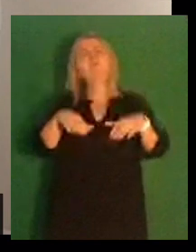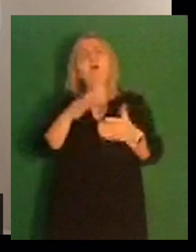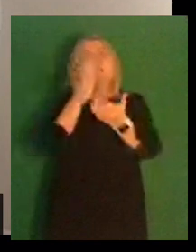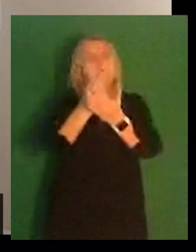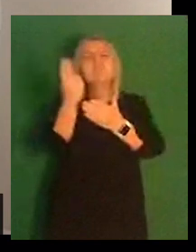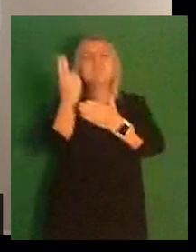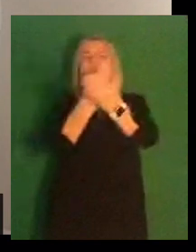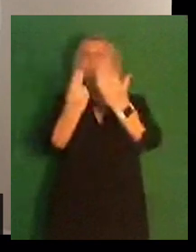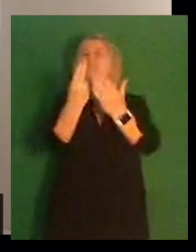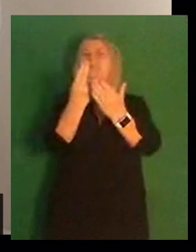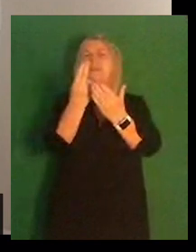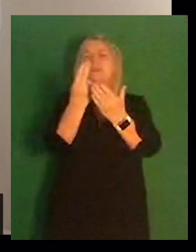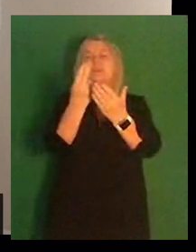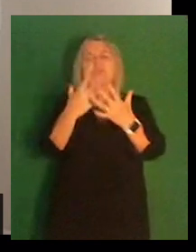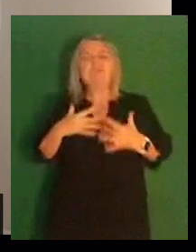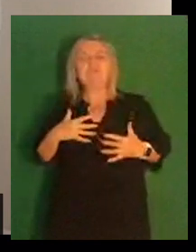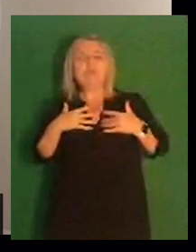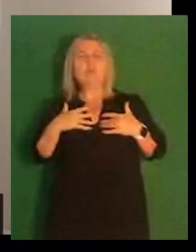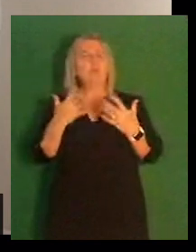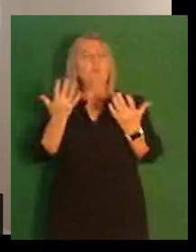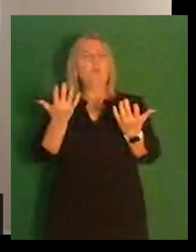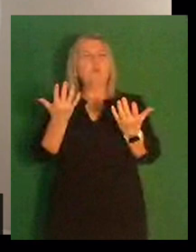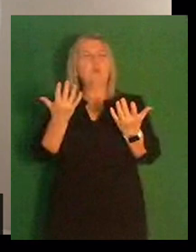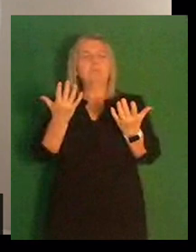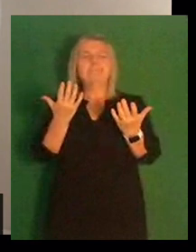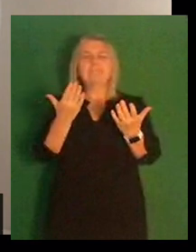awakening the ability